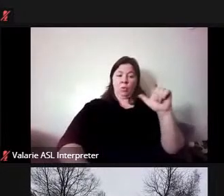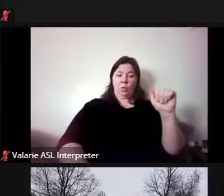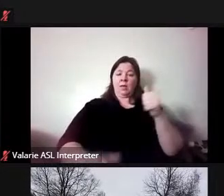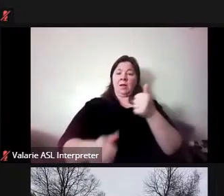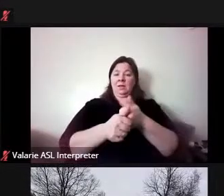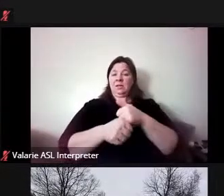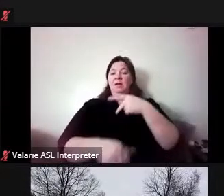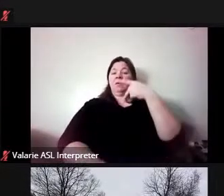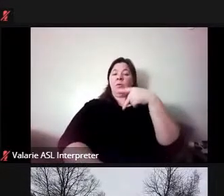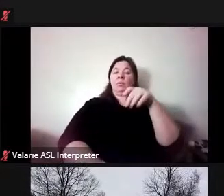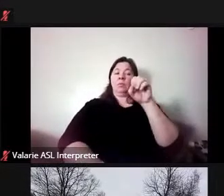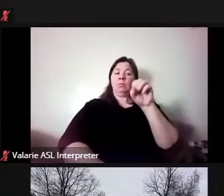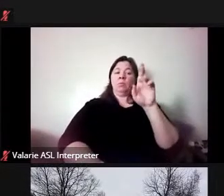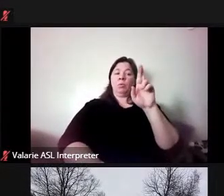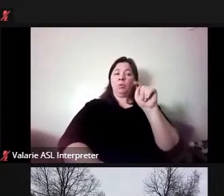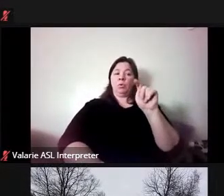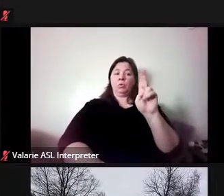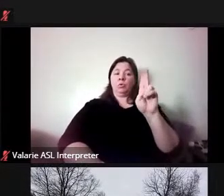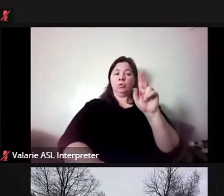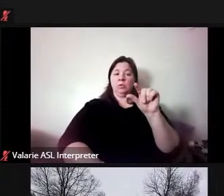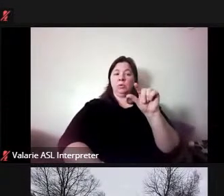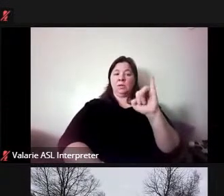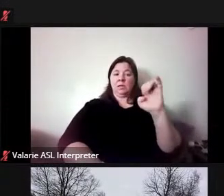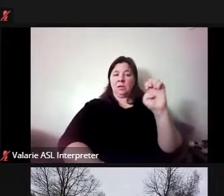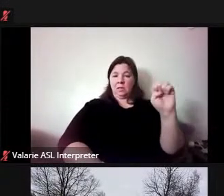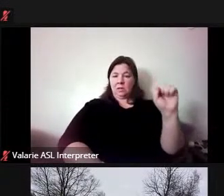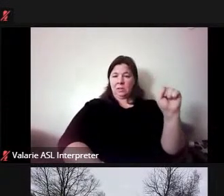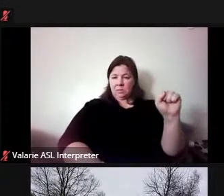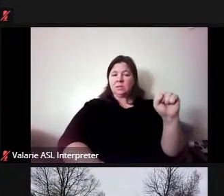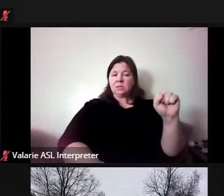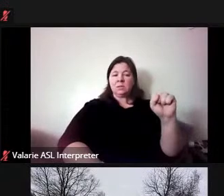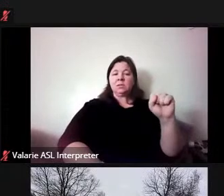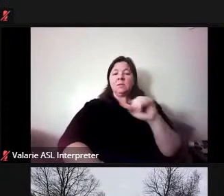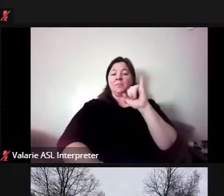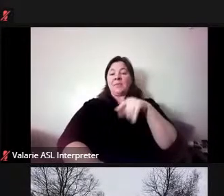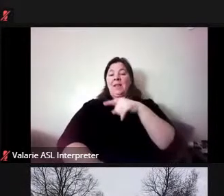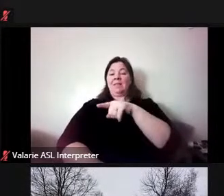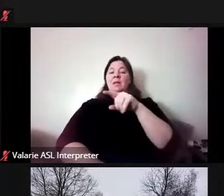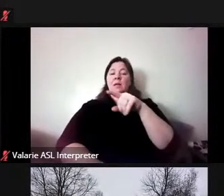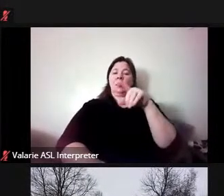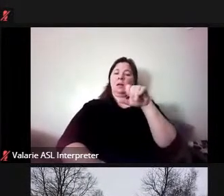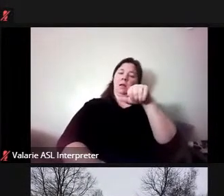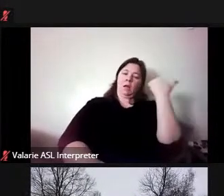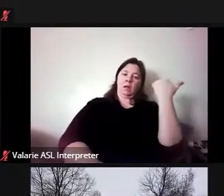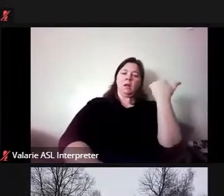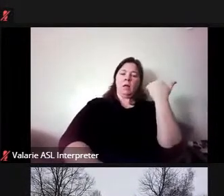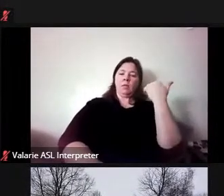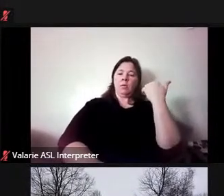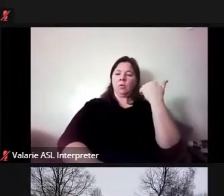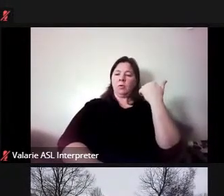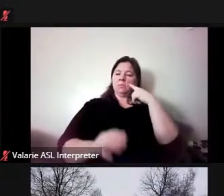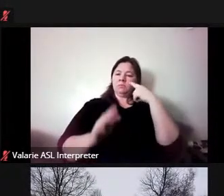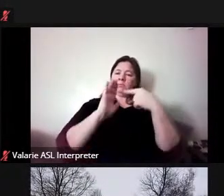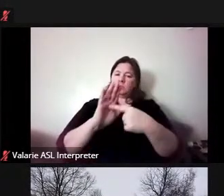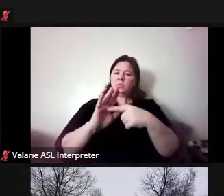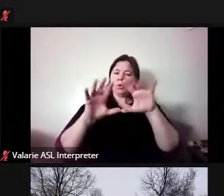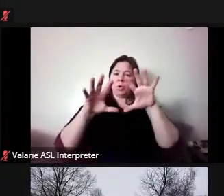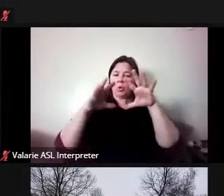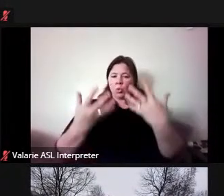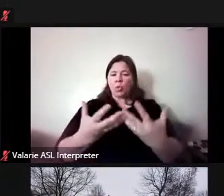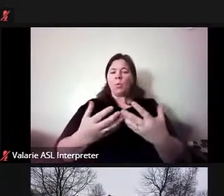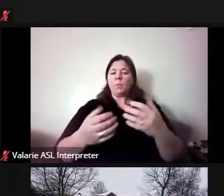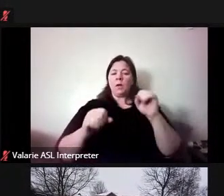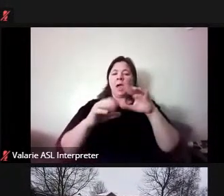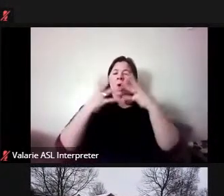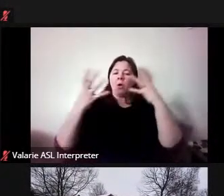Portuguese. And they speak Portuguese. Yeah. So it's just another indication, guys, of just the global nature and how